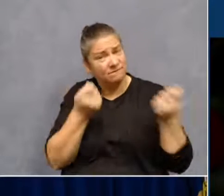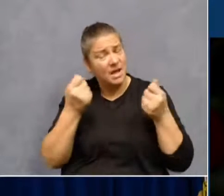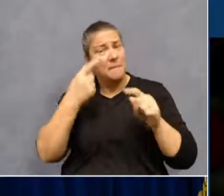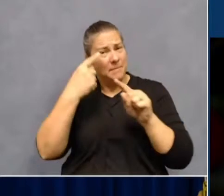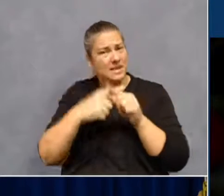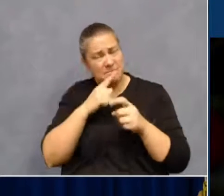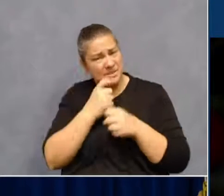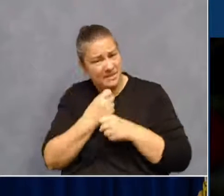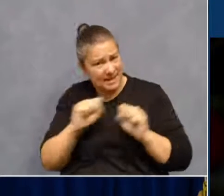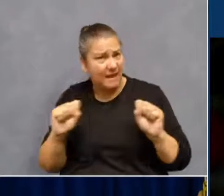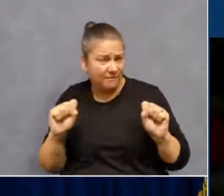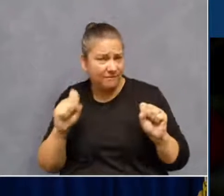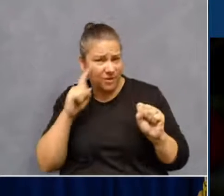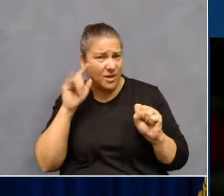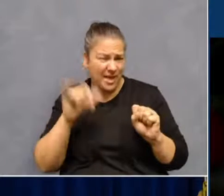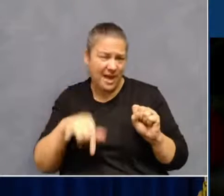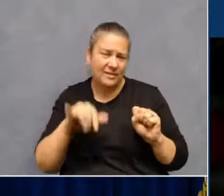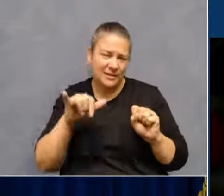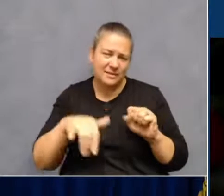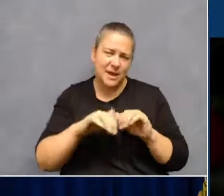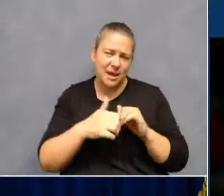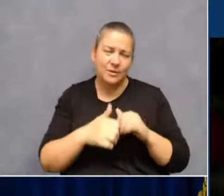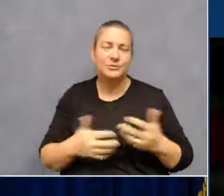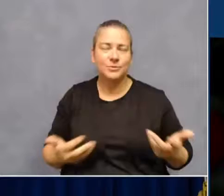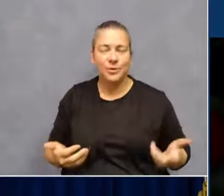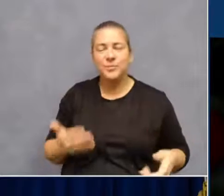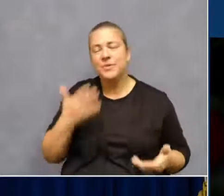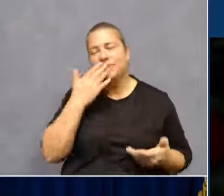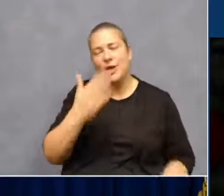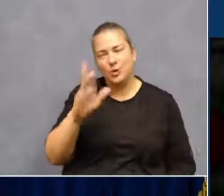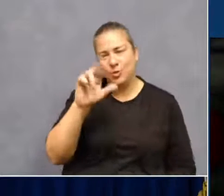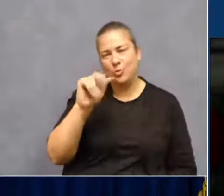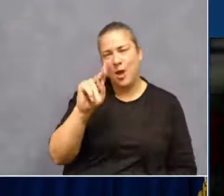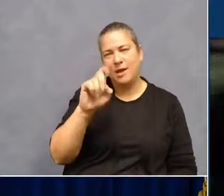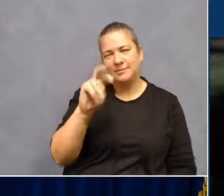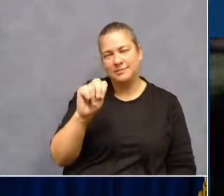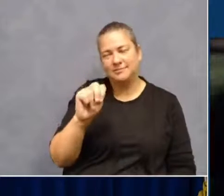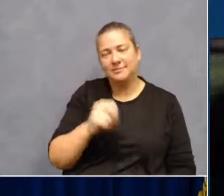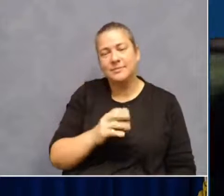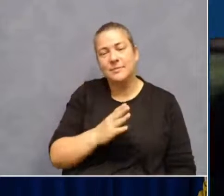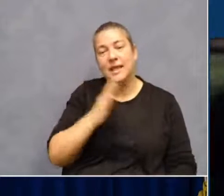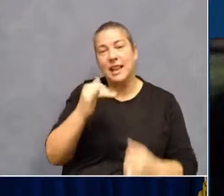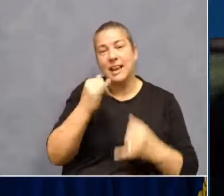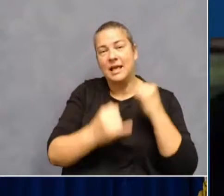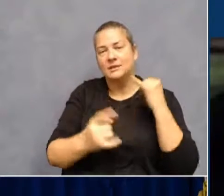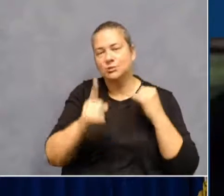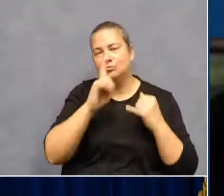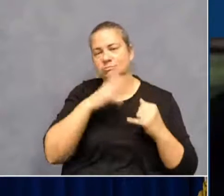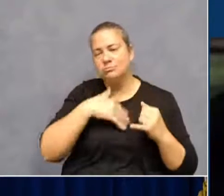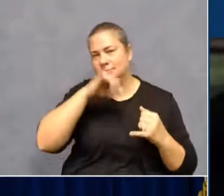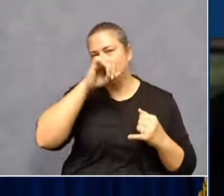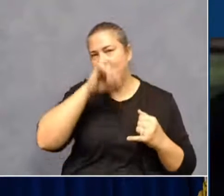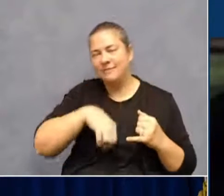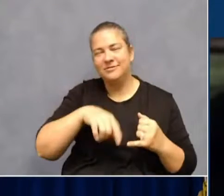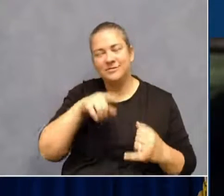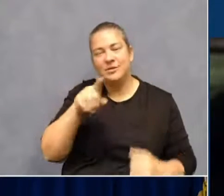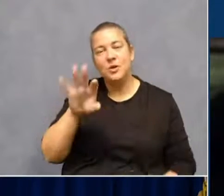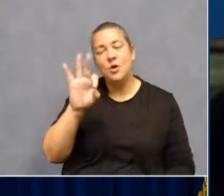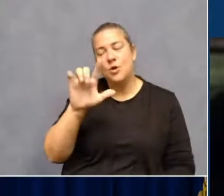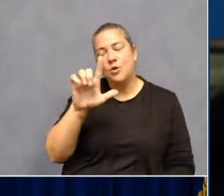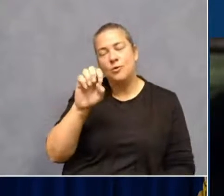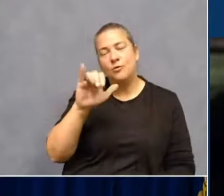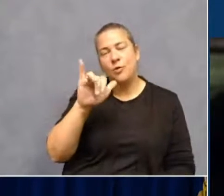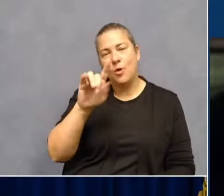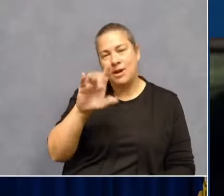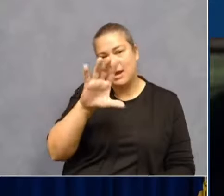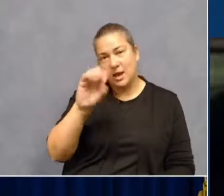giving us a little bit of encouragement. This last one, I really love. This is our Floyd County Schools.